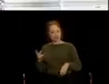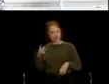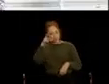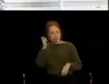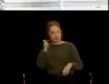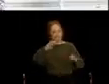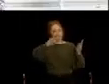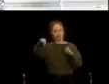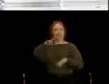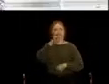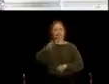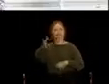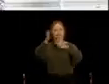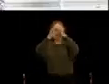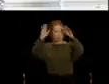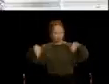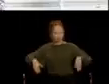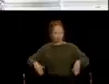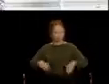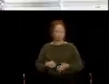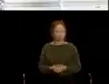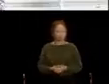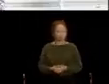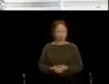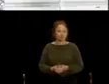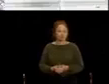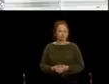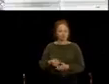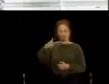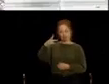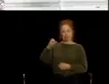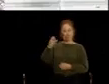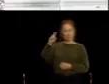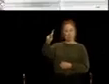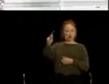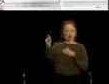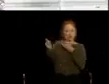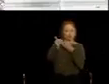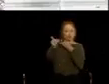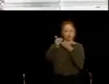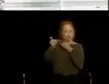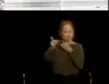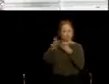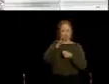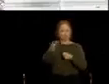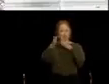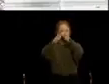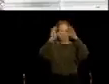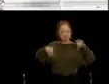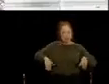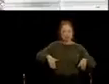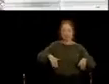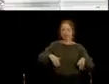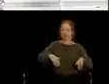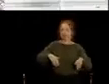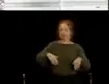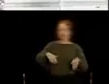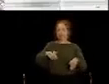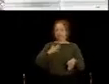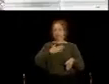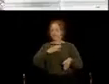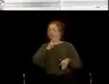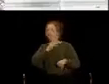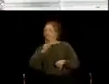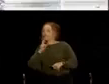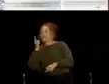my grandma's house at a park up the street from her house. And alongside my twin sister and my